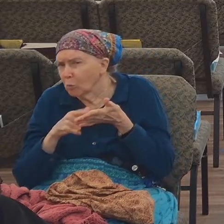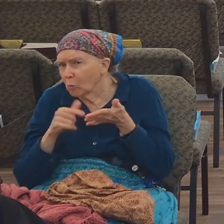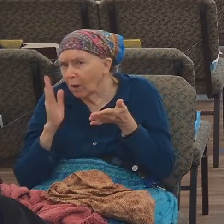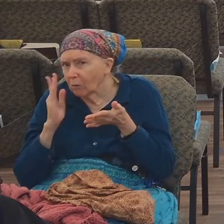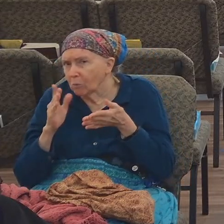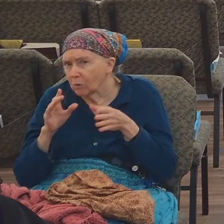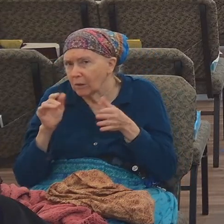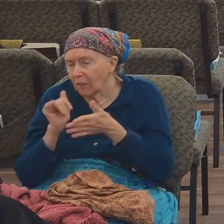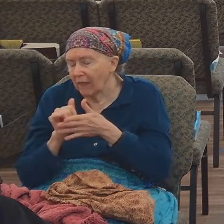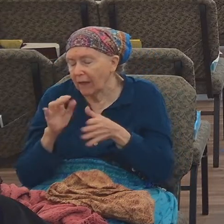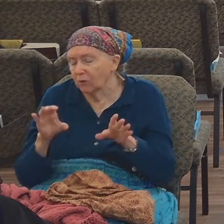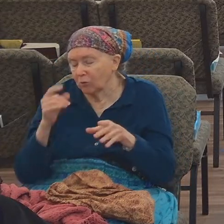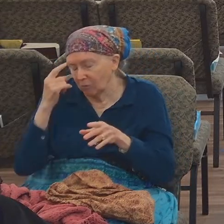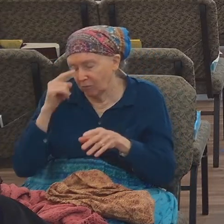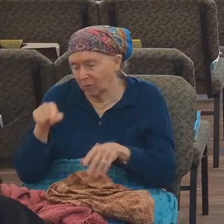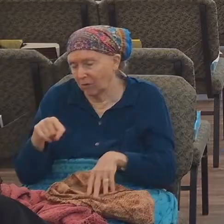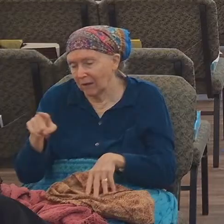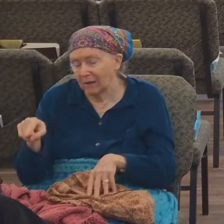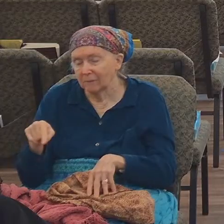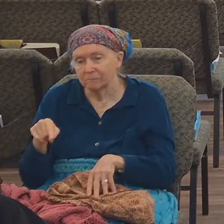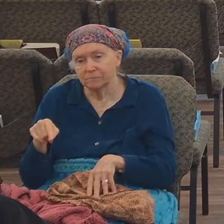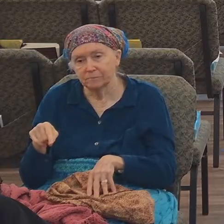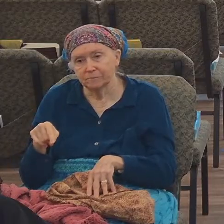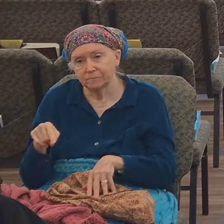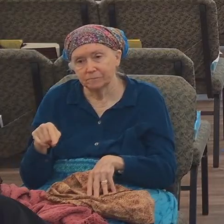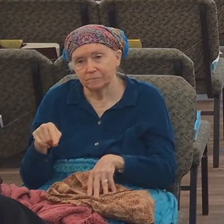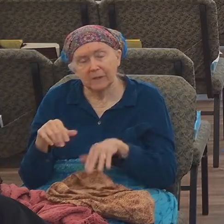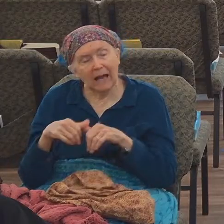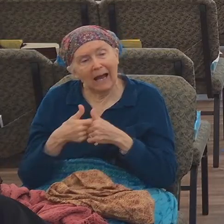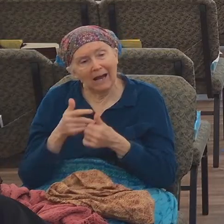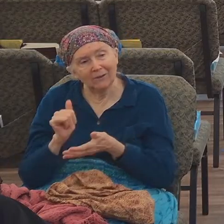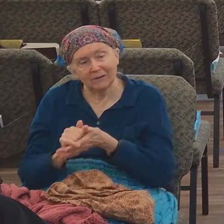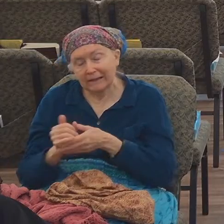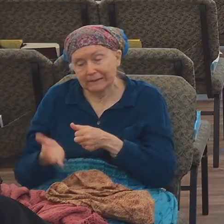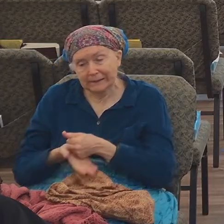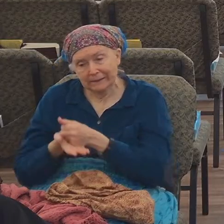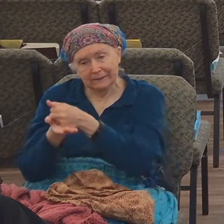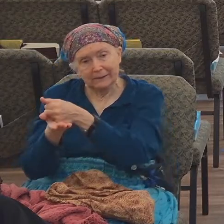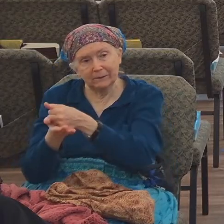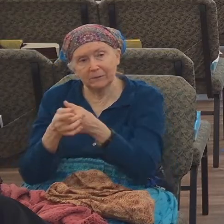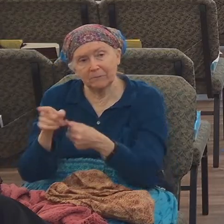them? How would that be helpful for them to understand this?